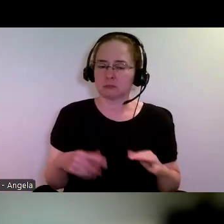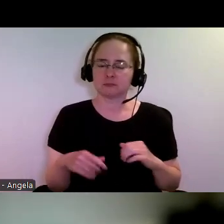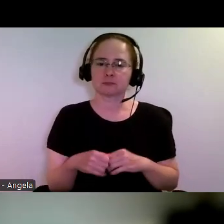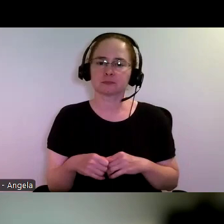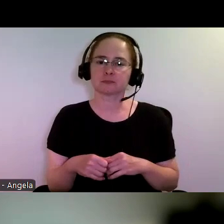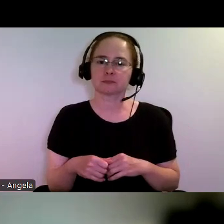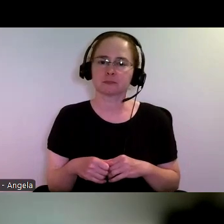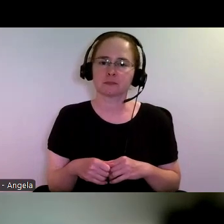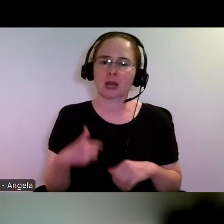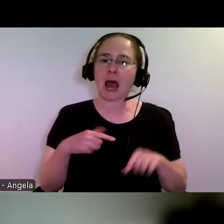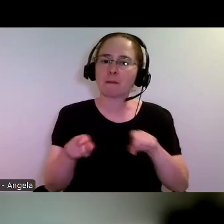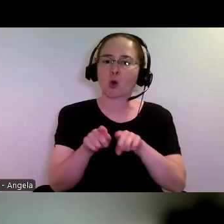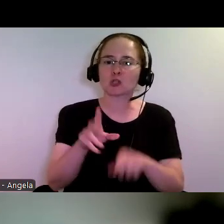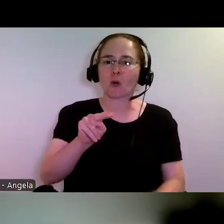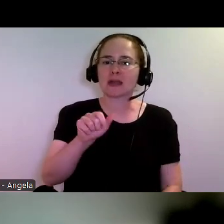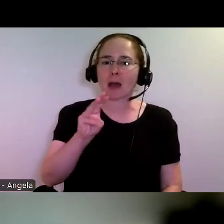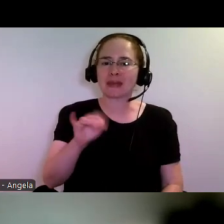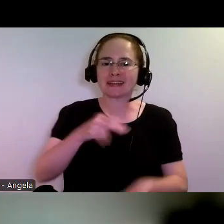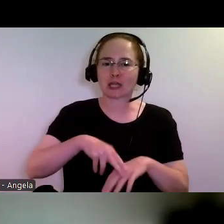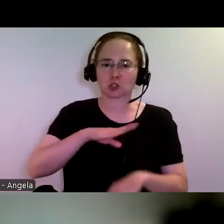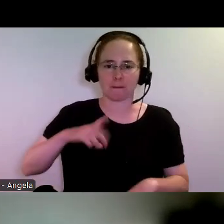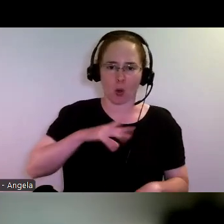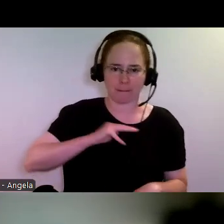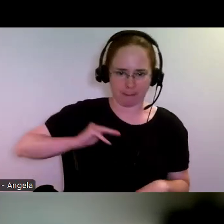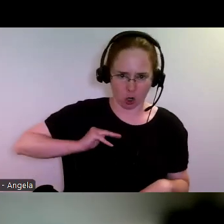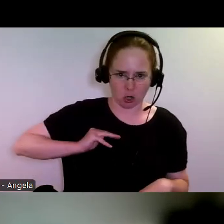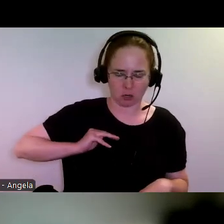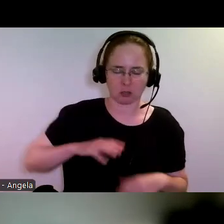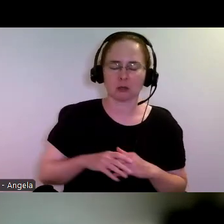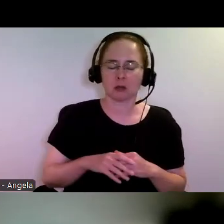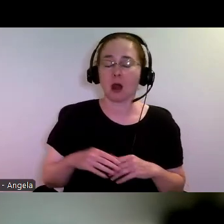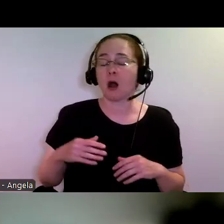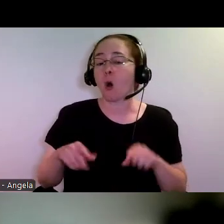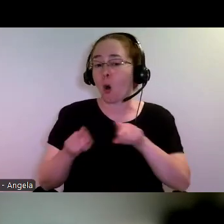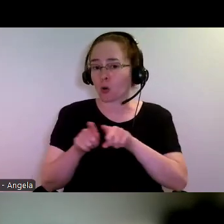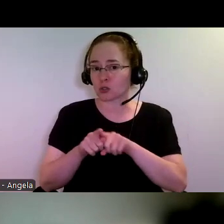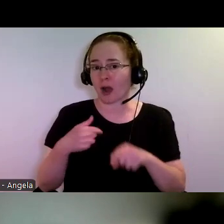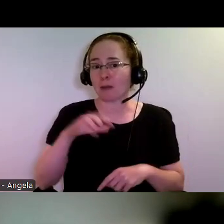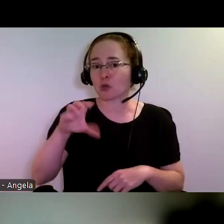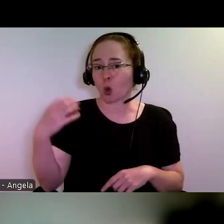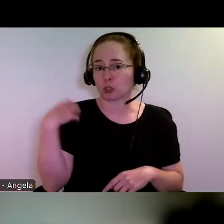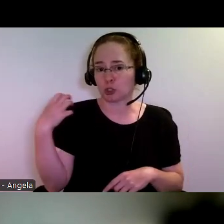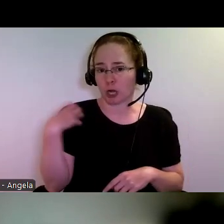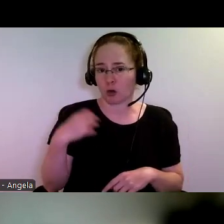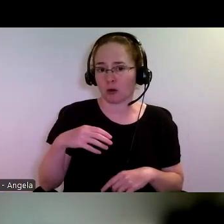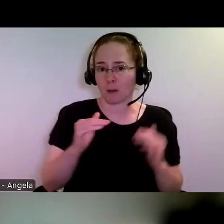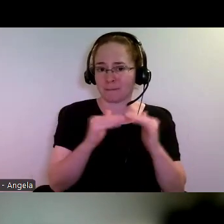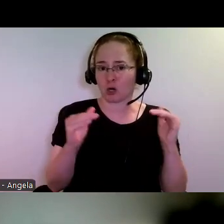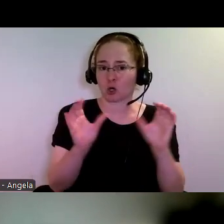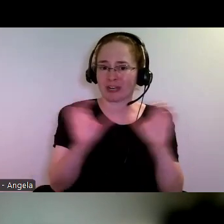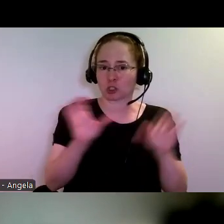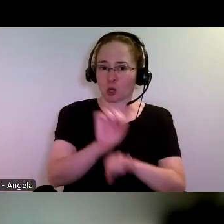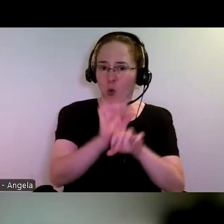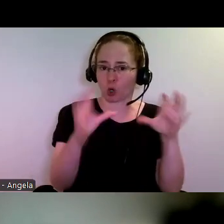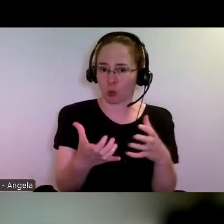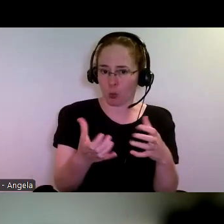also serve as NAMI National Board Member. And as Leah shared, I'm the co-chair of the Peer Credentialing Work Group.